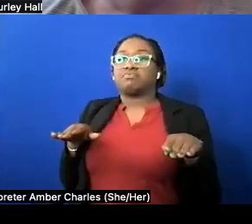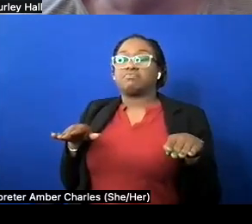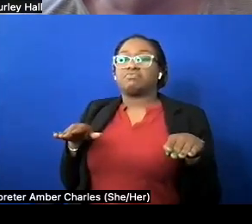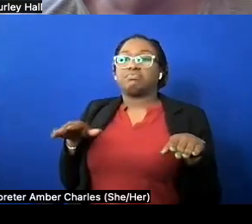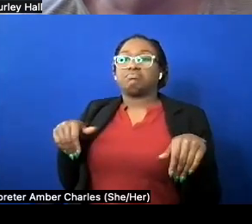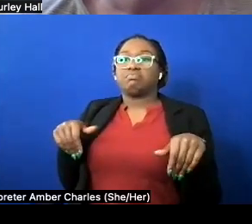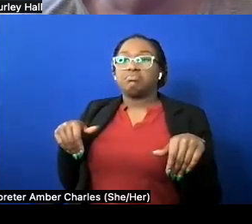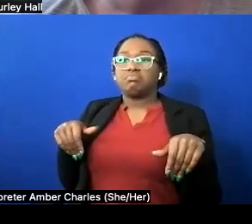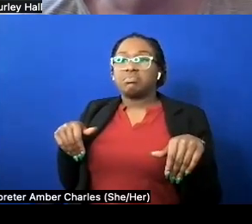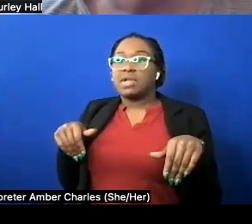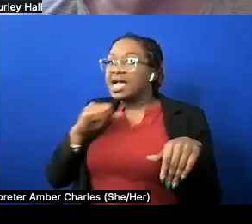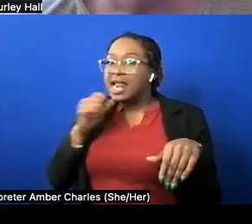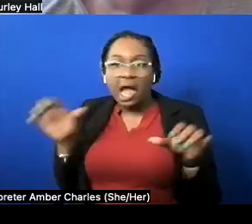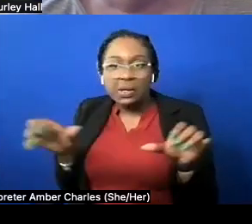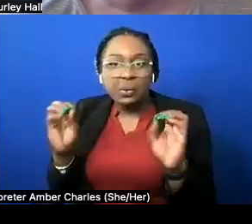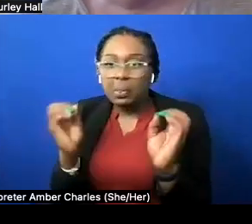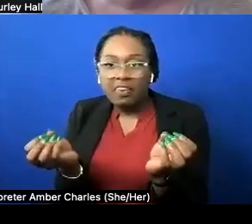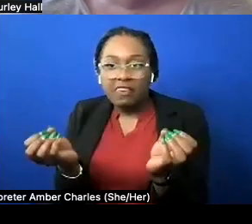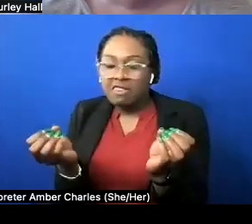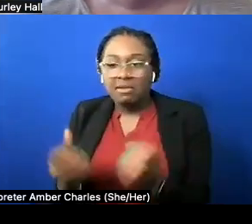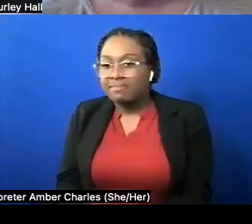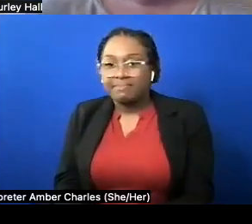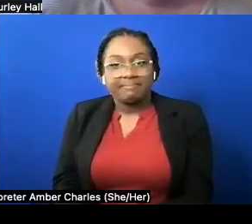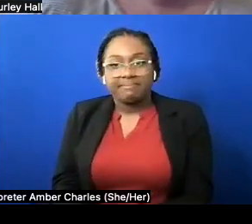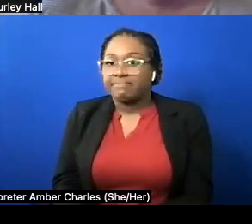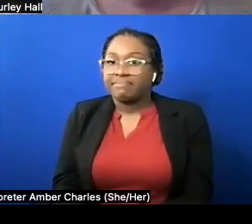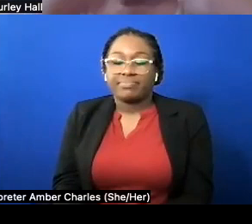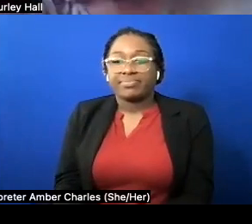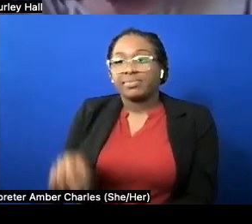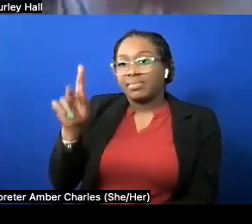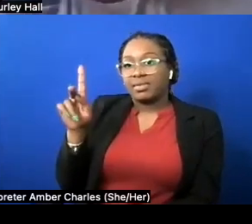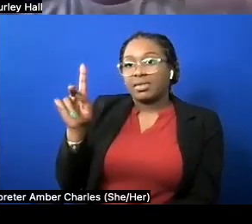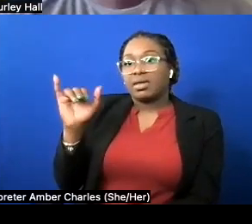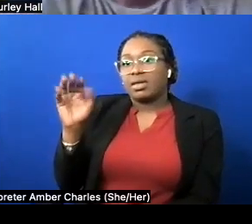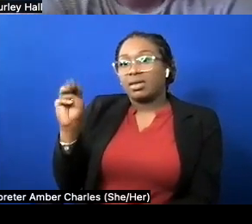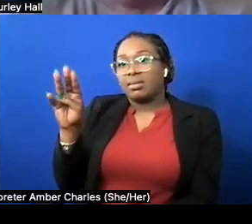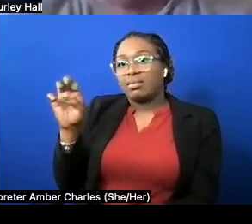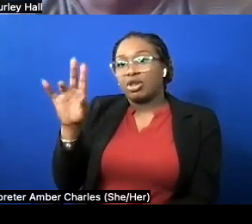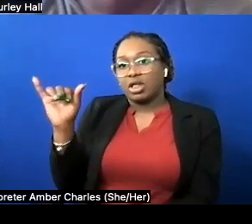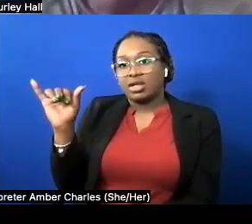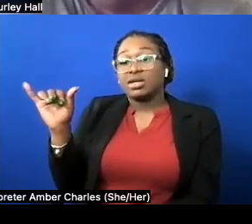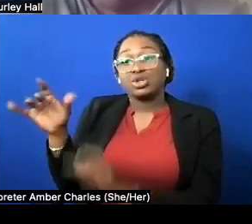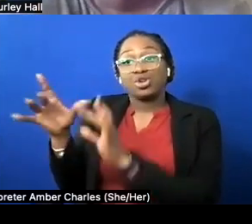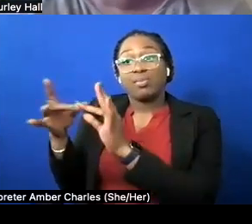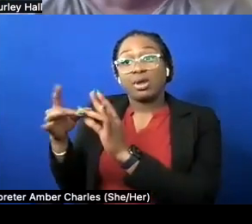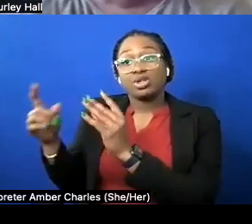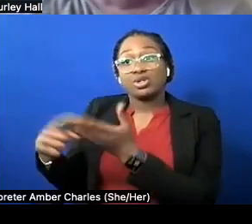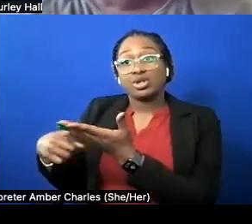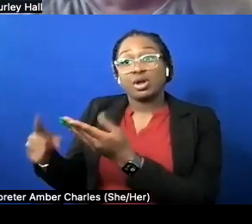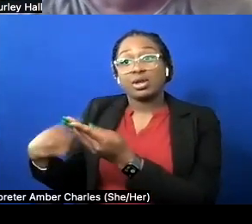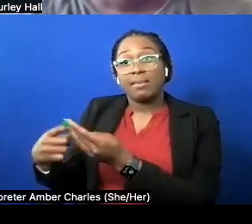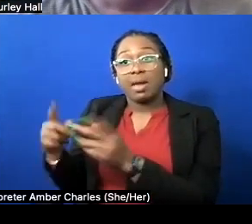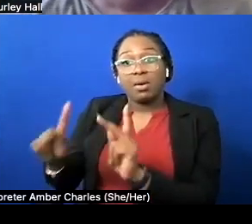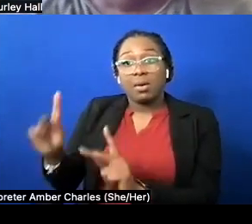and not do anything. You know, Kimberly mentioned when she spoke about